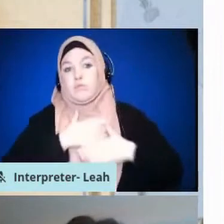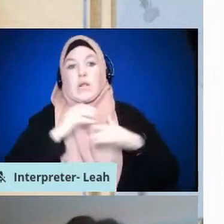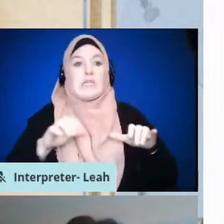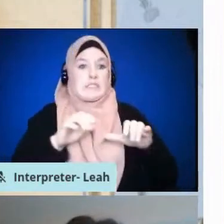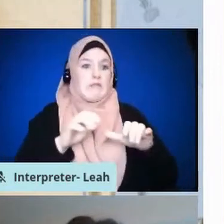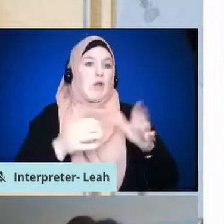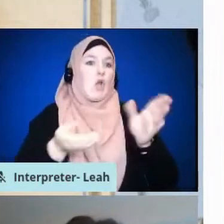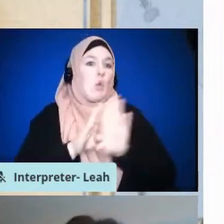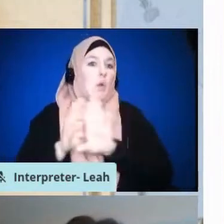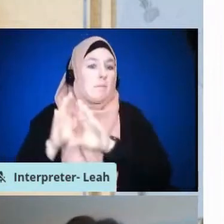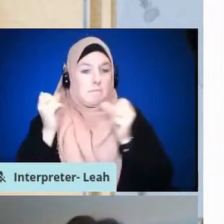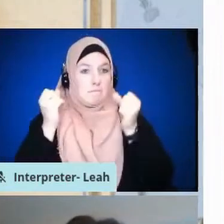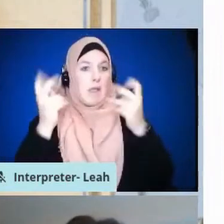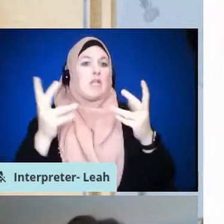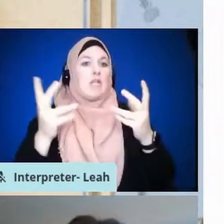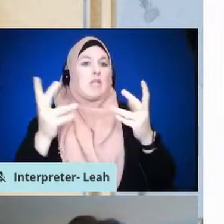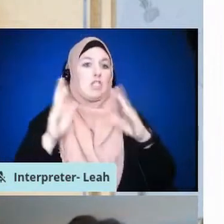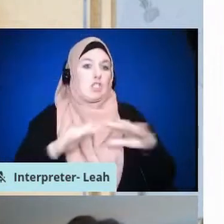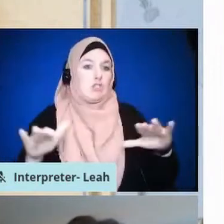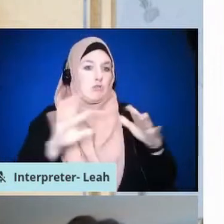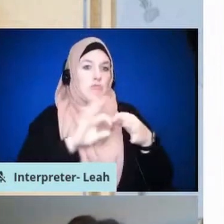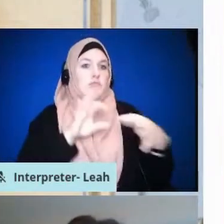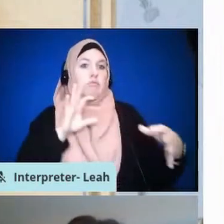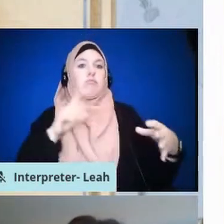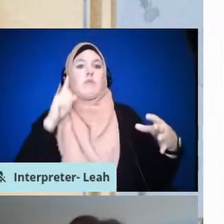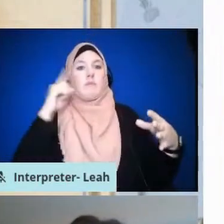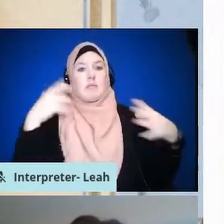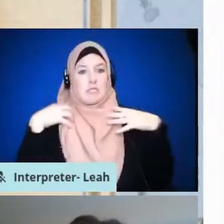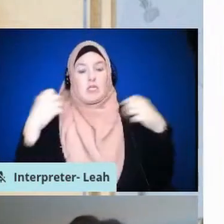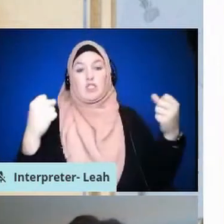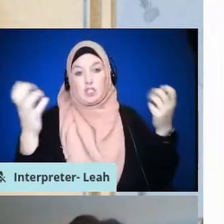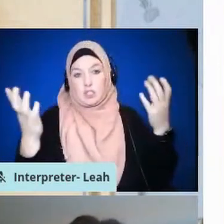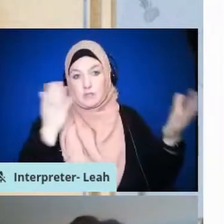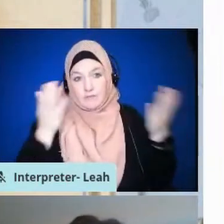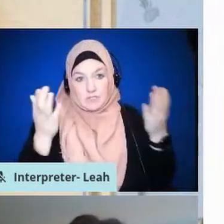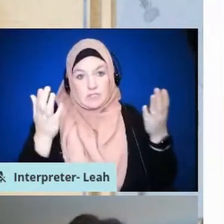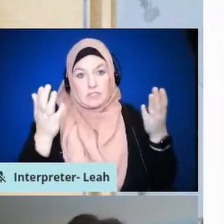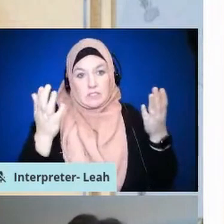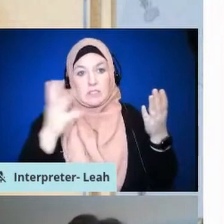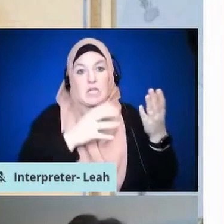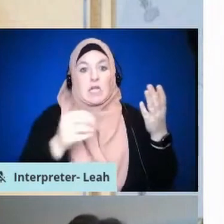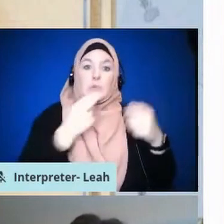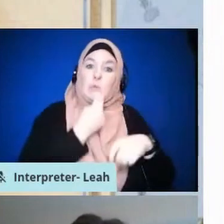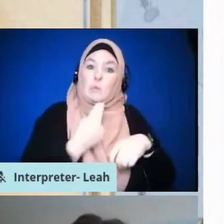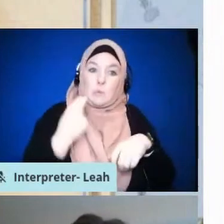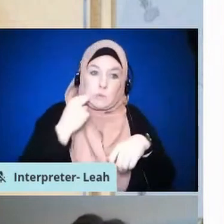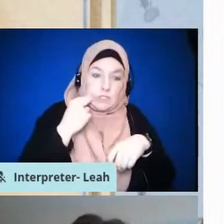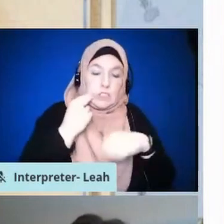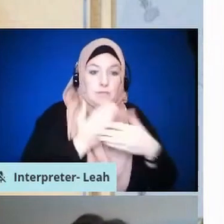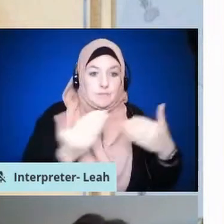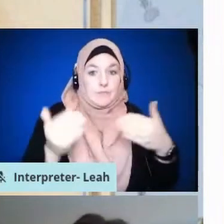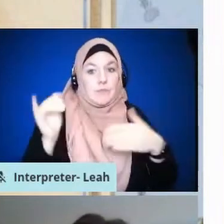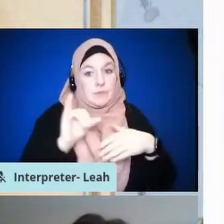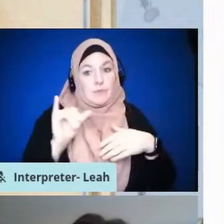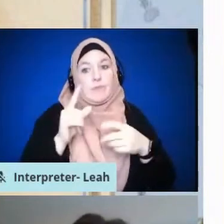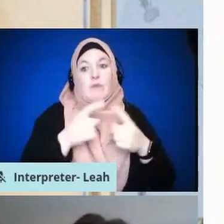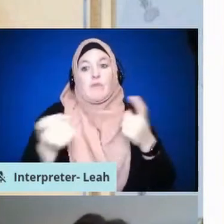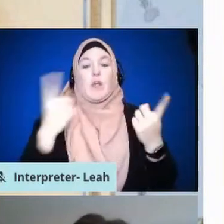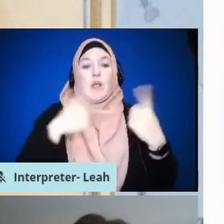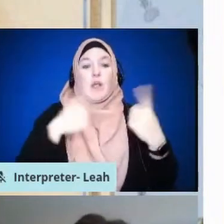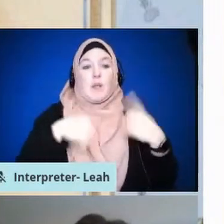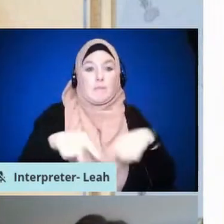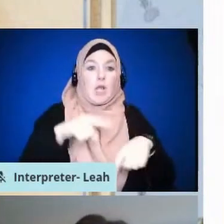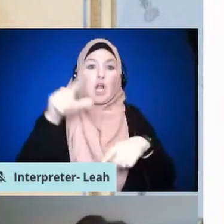many children is a disconnection from mental health services and nutrition sources for those coming from